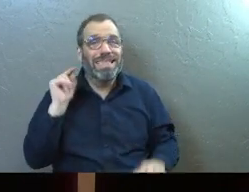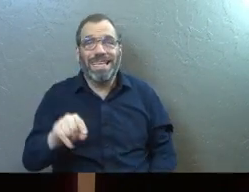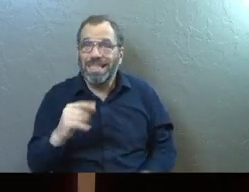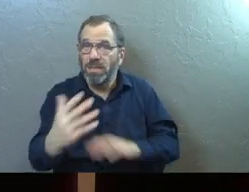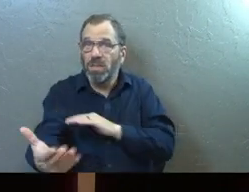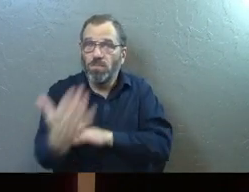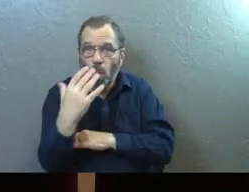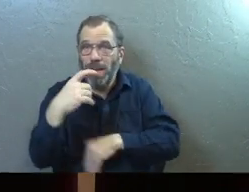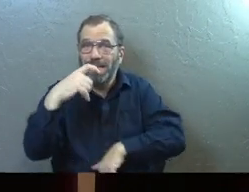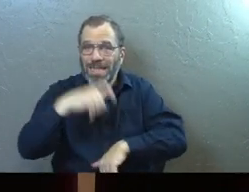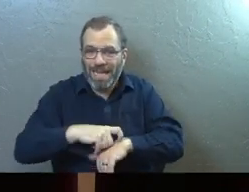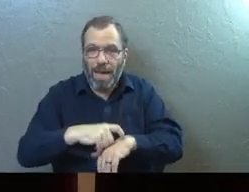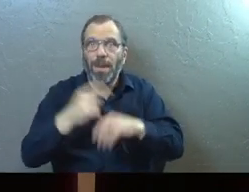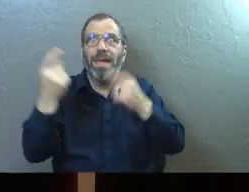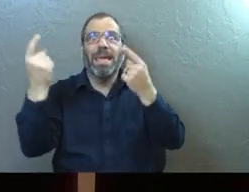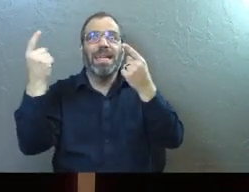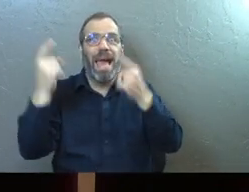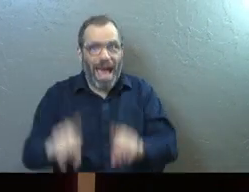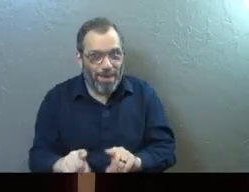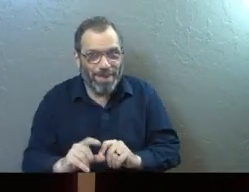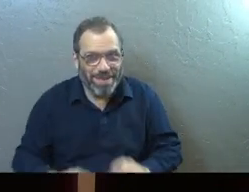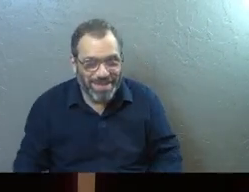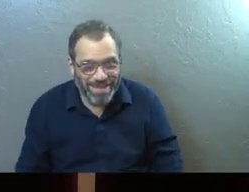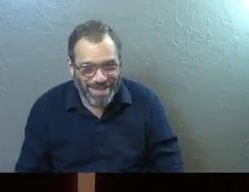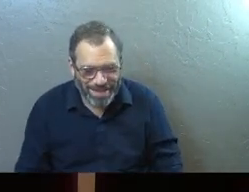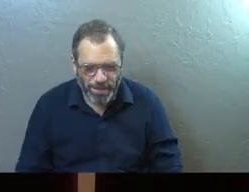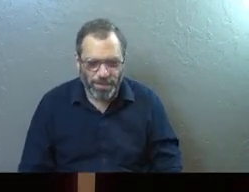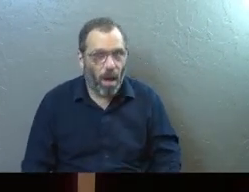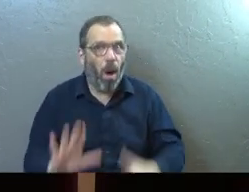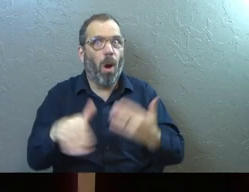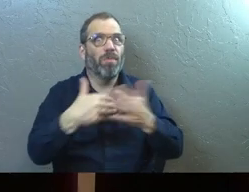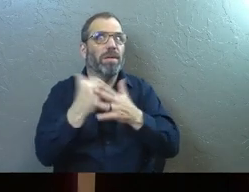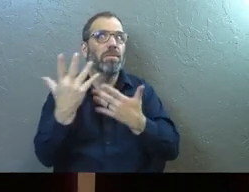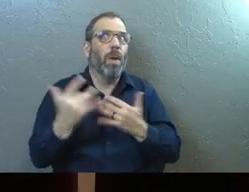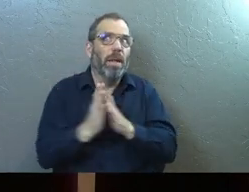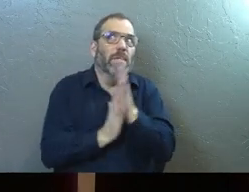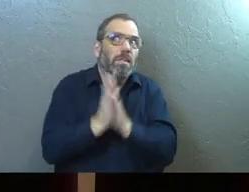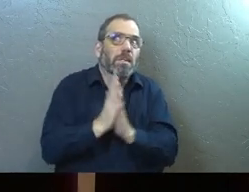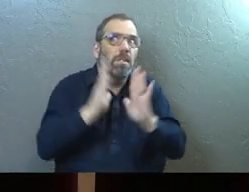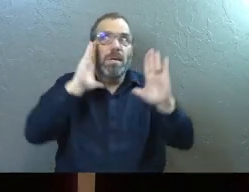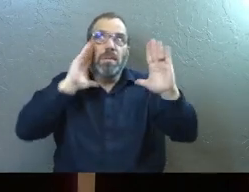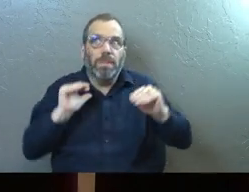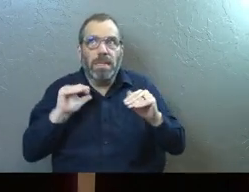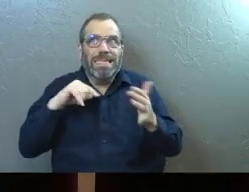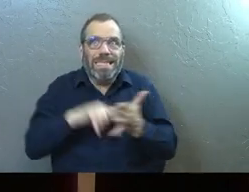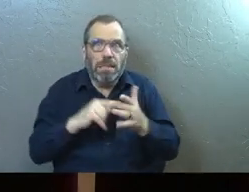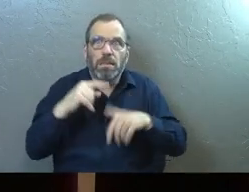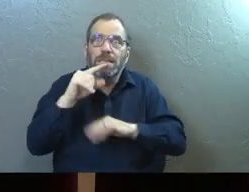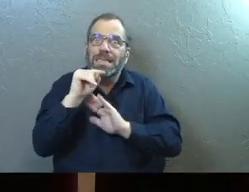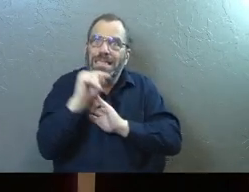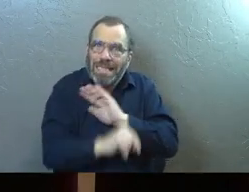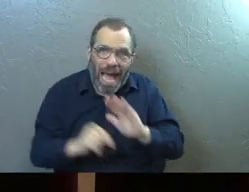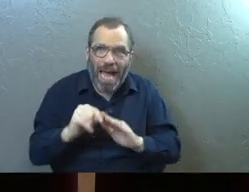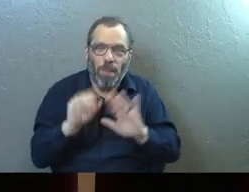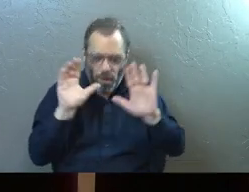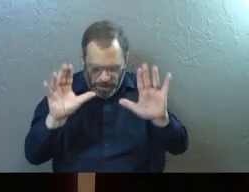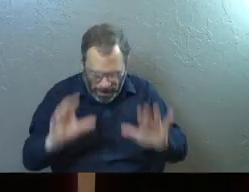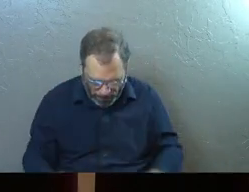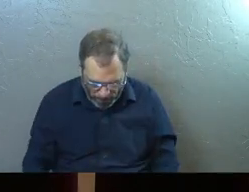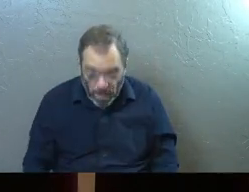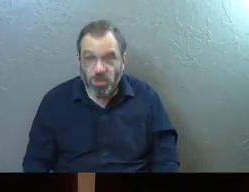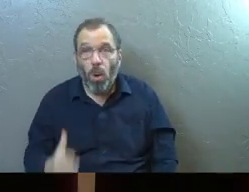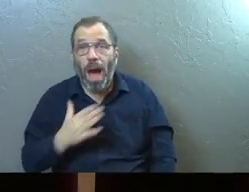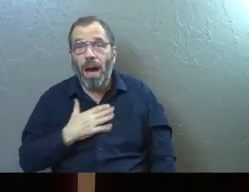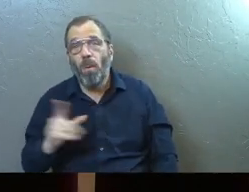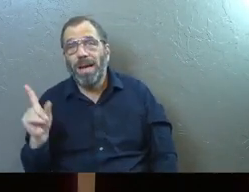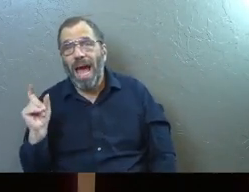this morning is the moment that it does happen. The moment that it arrives, all of this waiting and anticipation for this. So here's what I want to ask